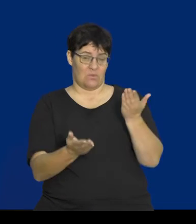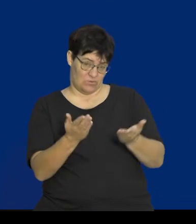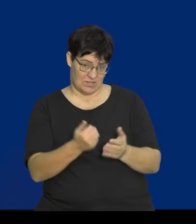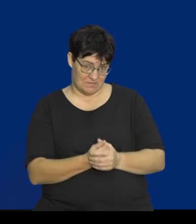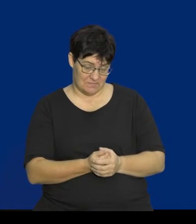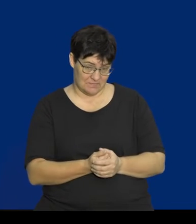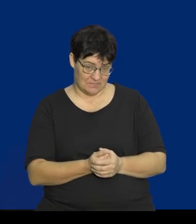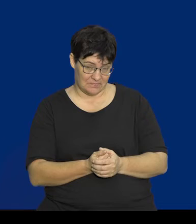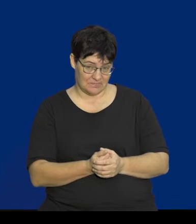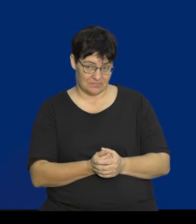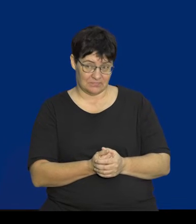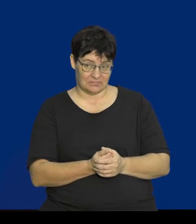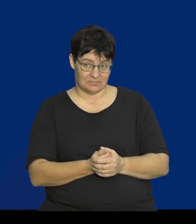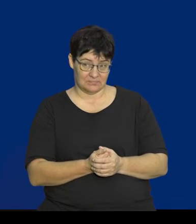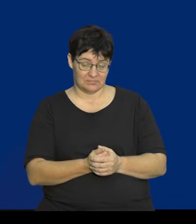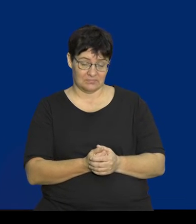equations.